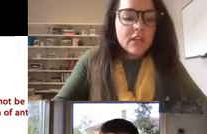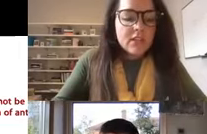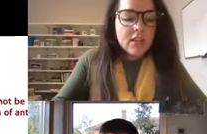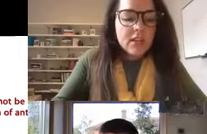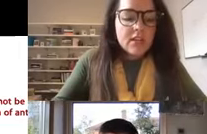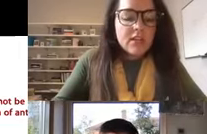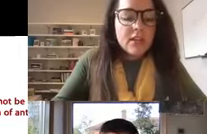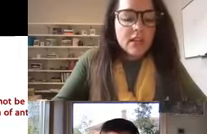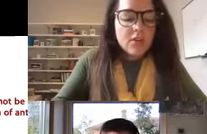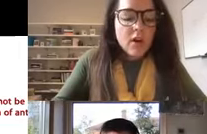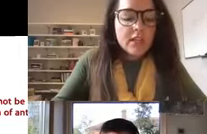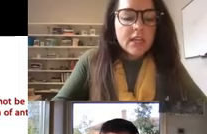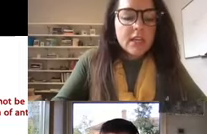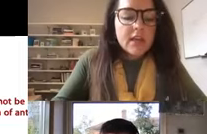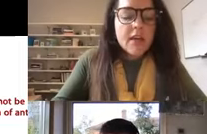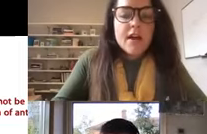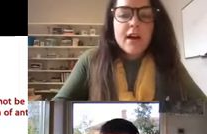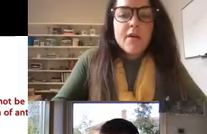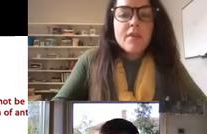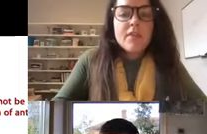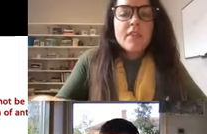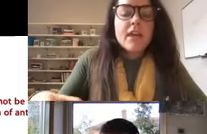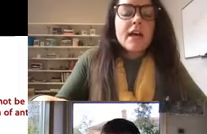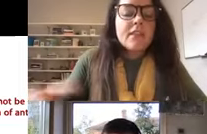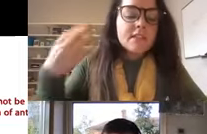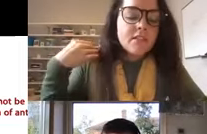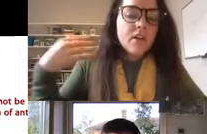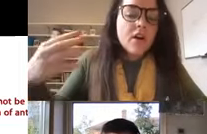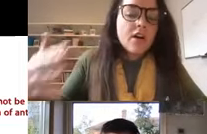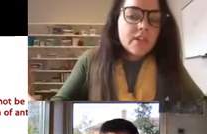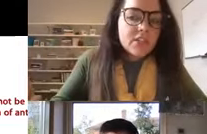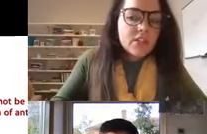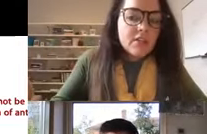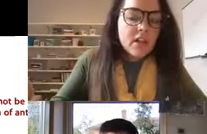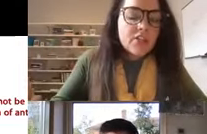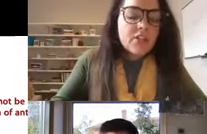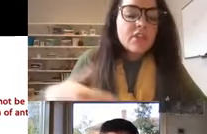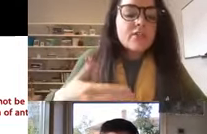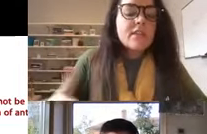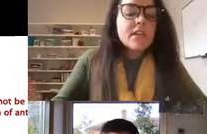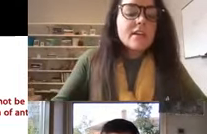racial inequality, that this long tradition of scholarship shows that these are